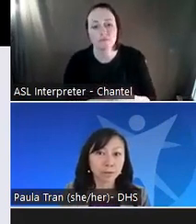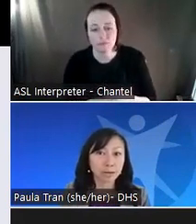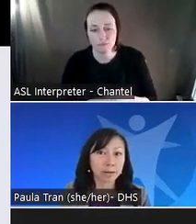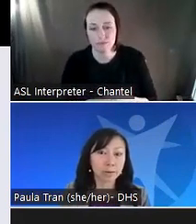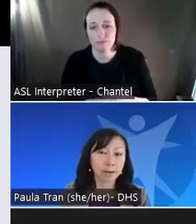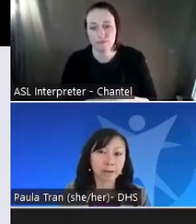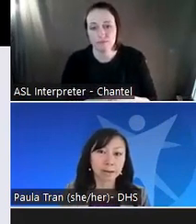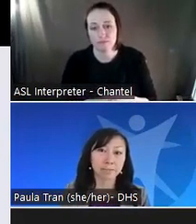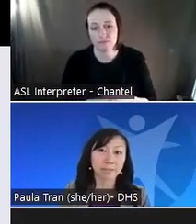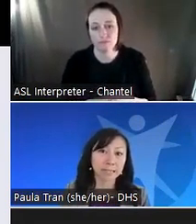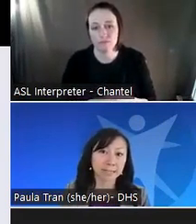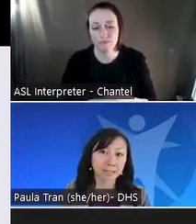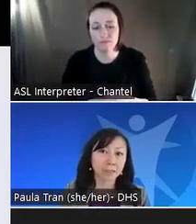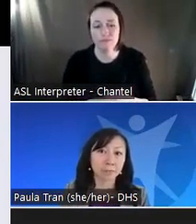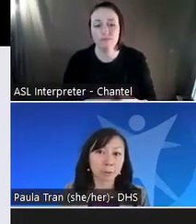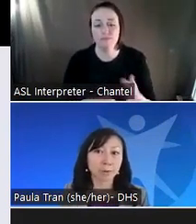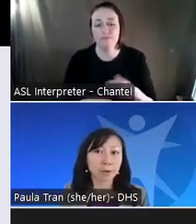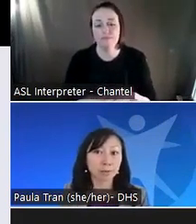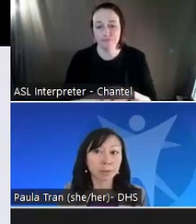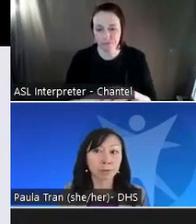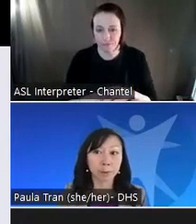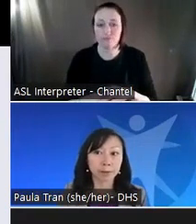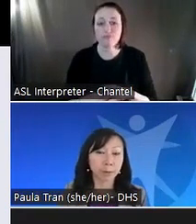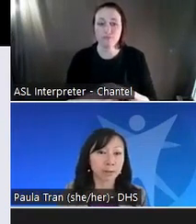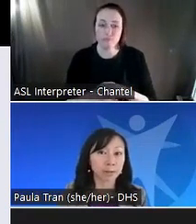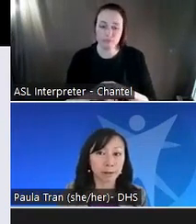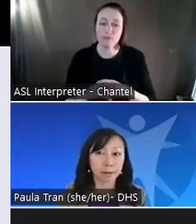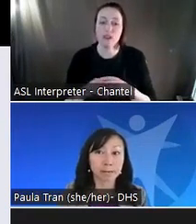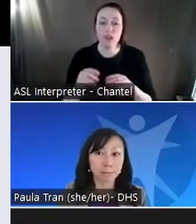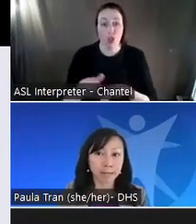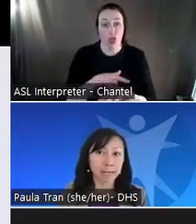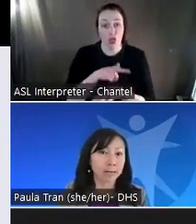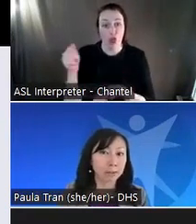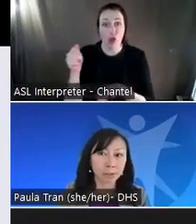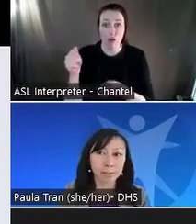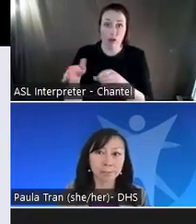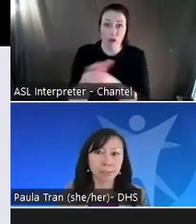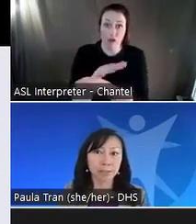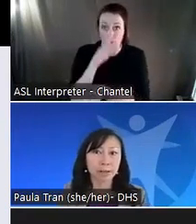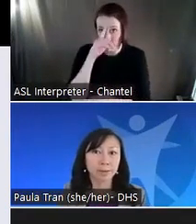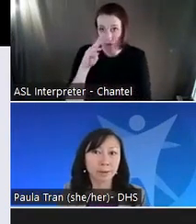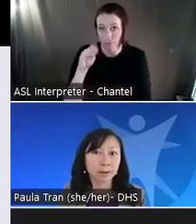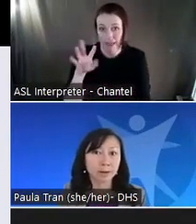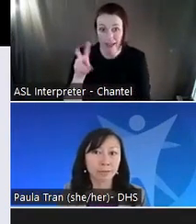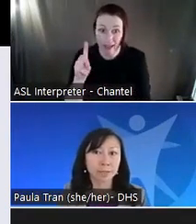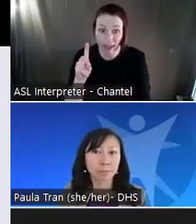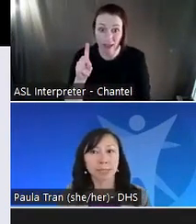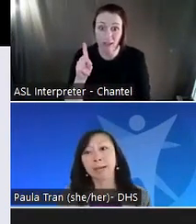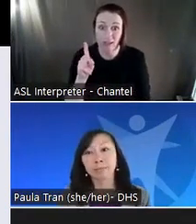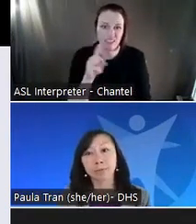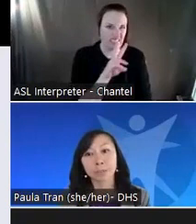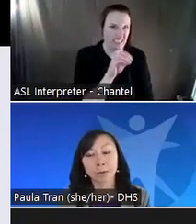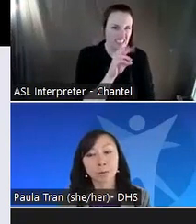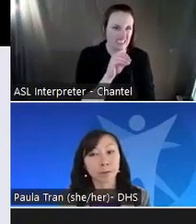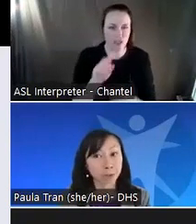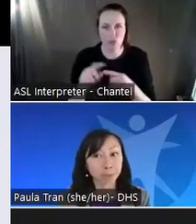also have seen extension of postpartum coverage for pregnant women in Medicaid included in the budget. The American Rescue Plan Act